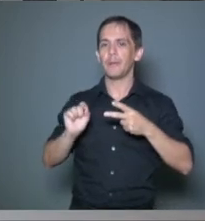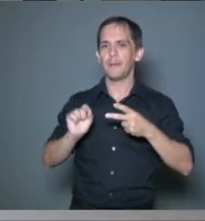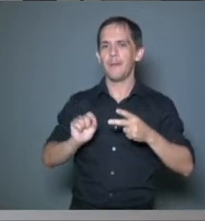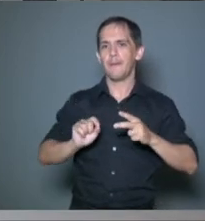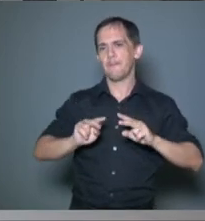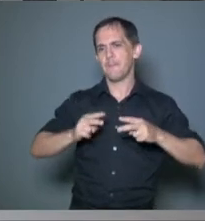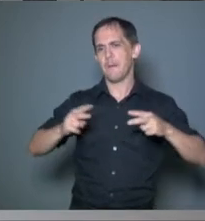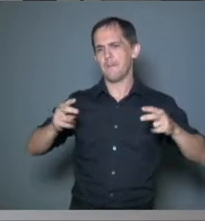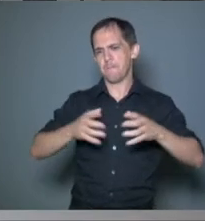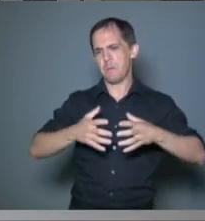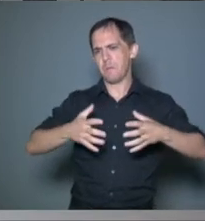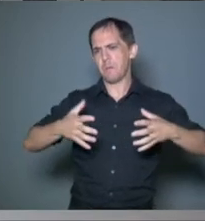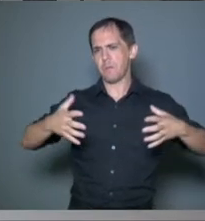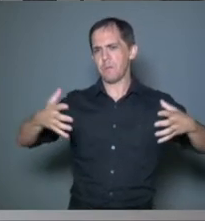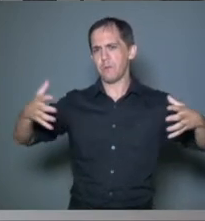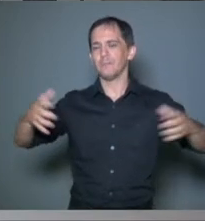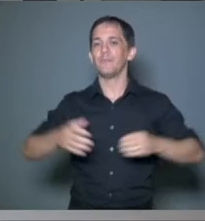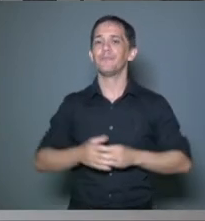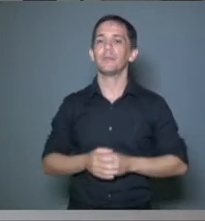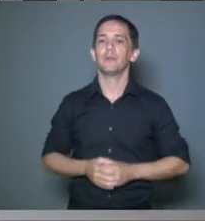This last year,